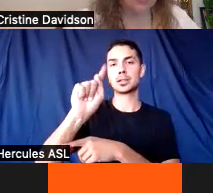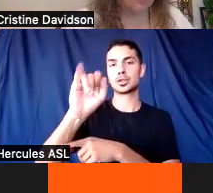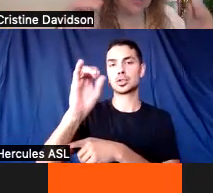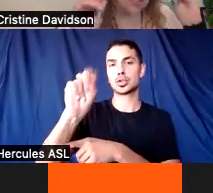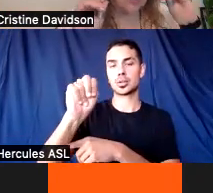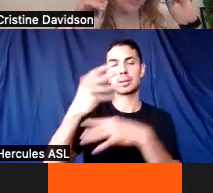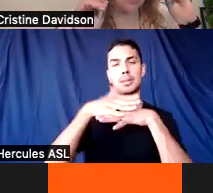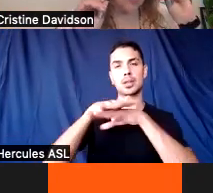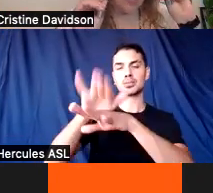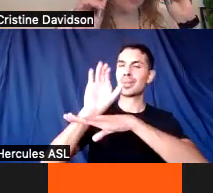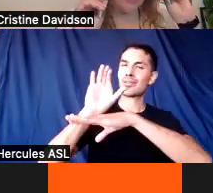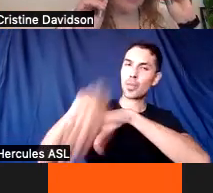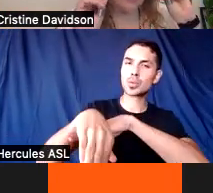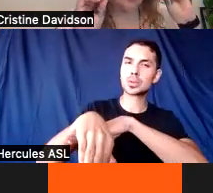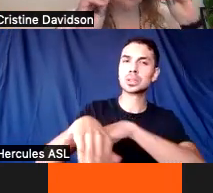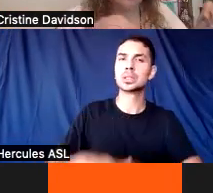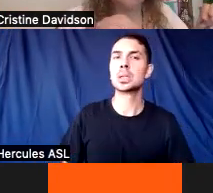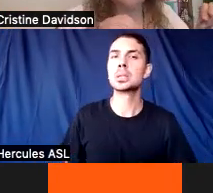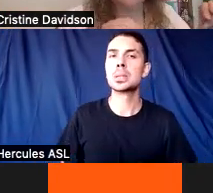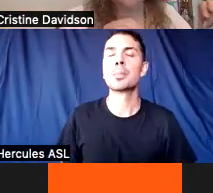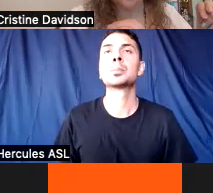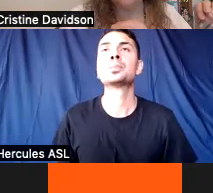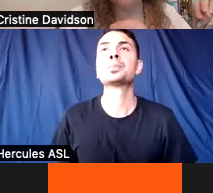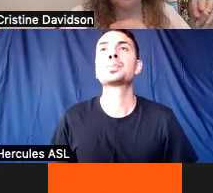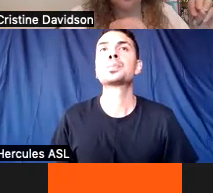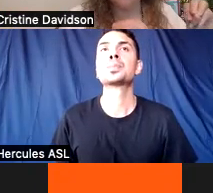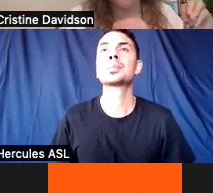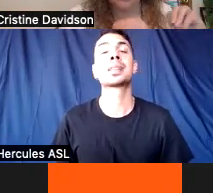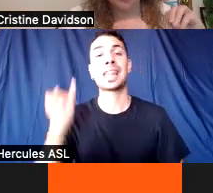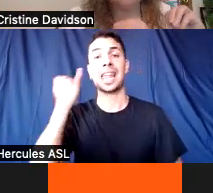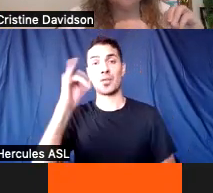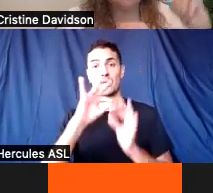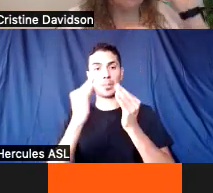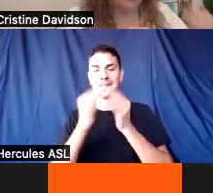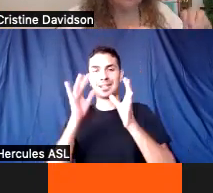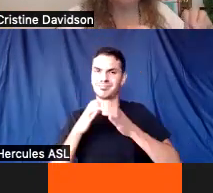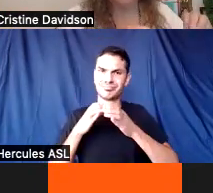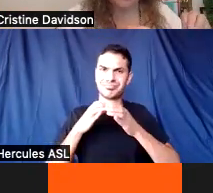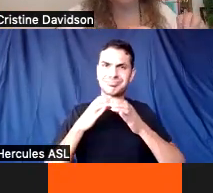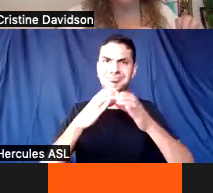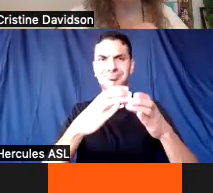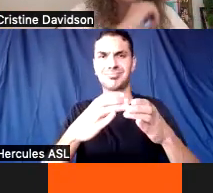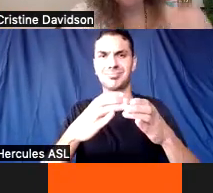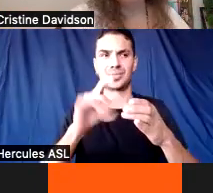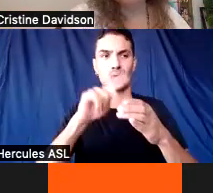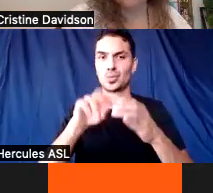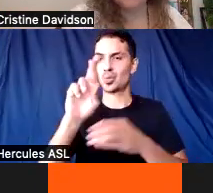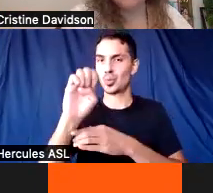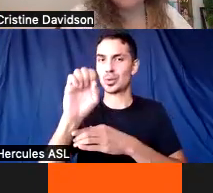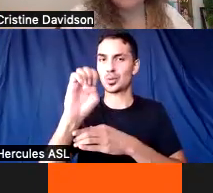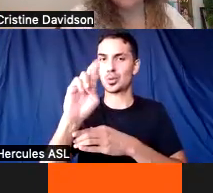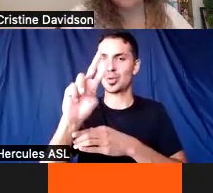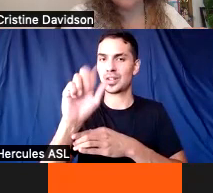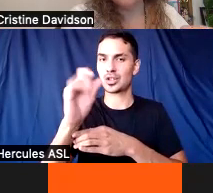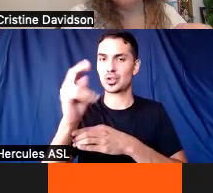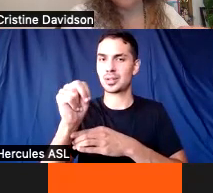relocated to reservations and you have to make a decision whether to send your child to boarding school or not. If you have no food at home, you might be more likely